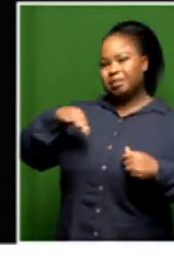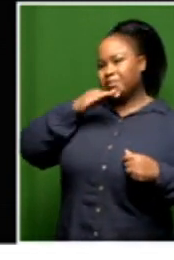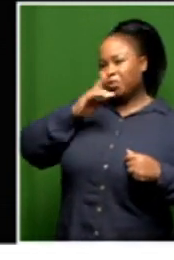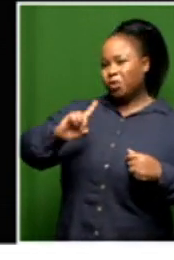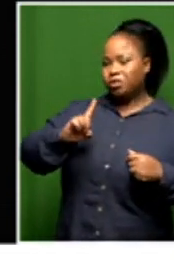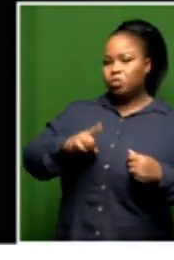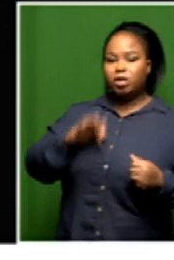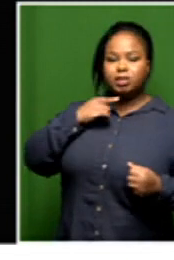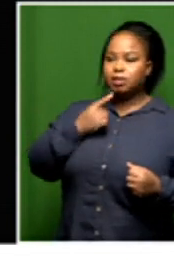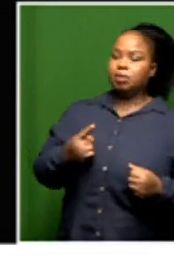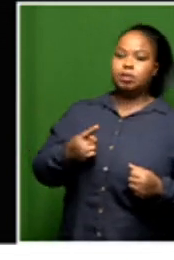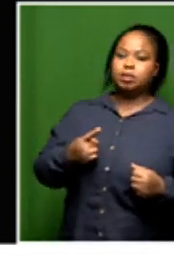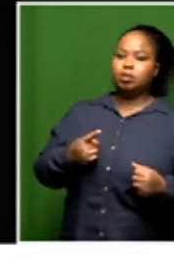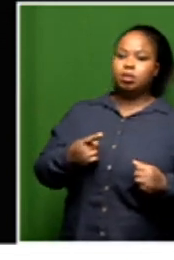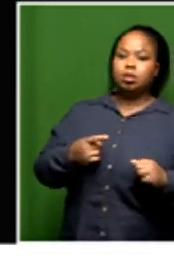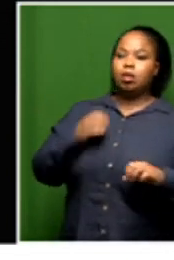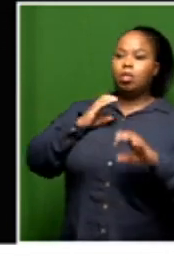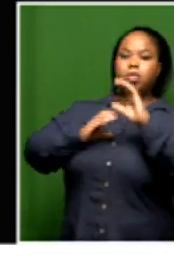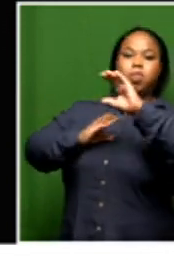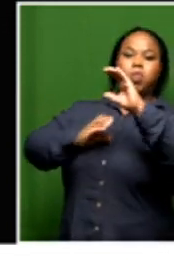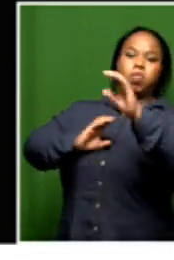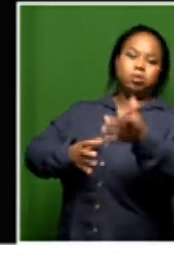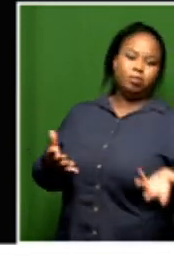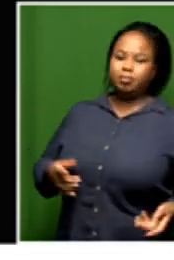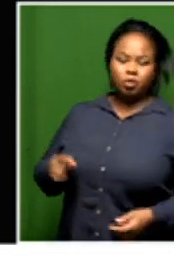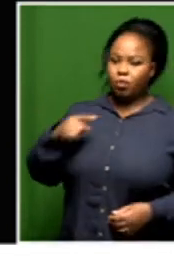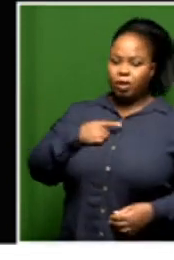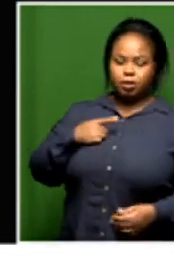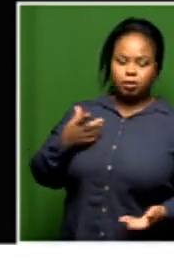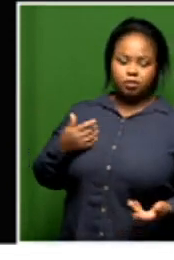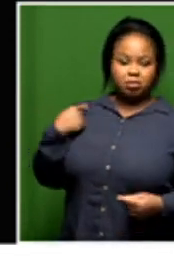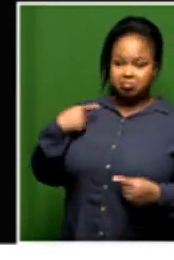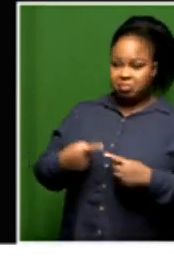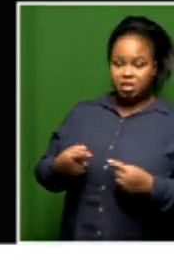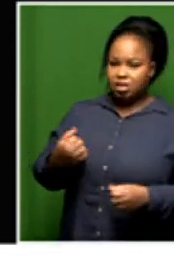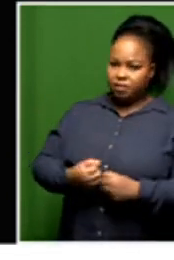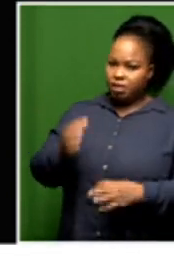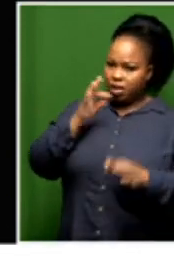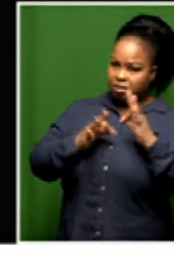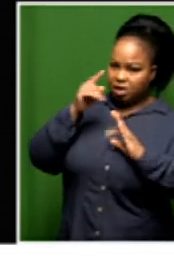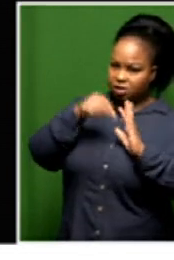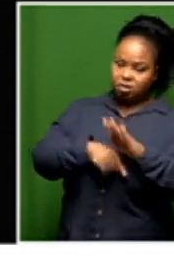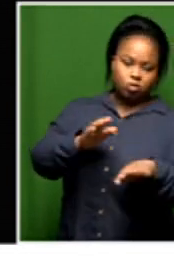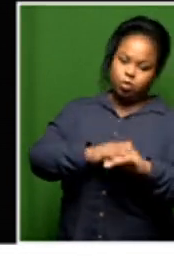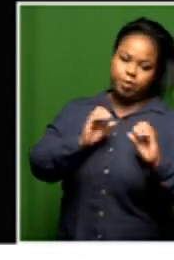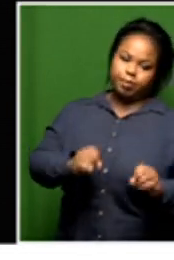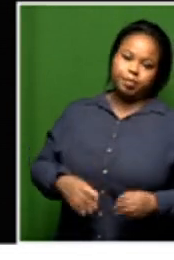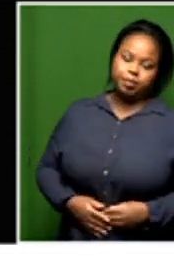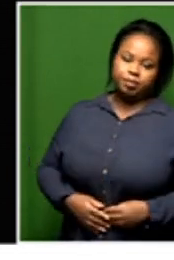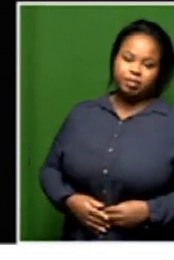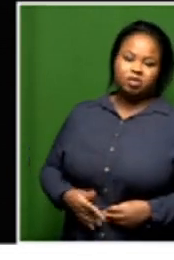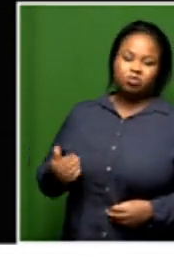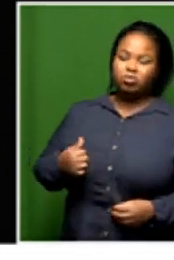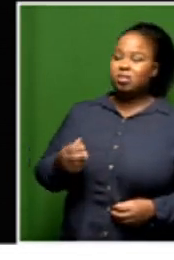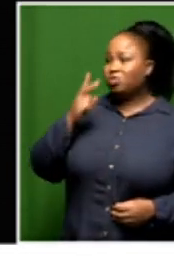of communication. I mean, he did not, as far as I know, did not elaborate. Other than that, what we've